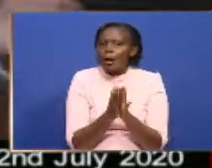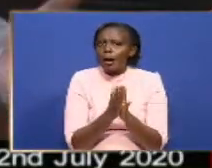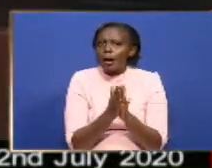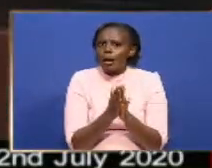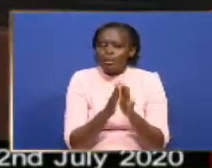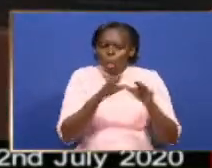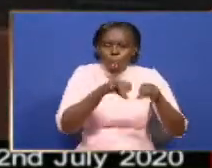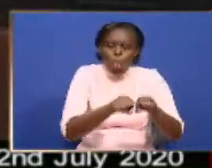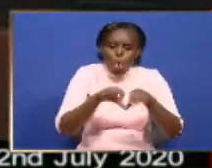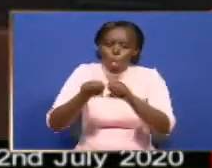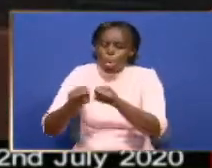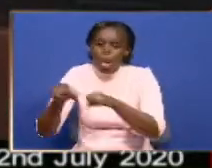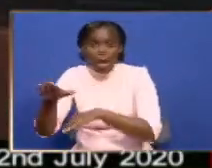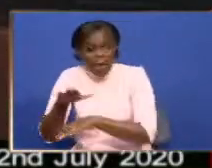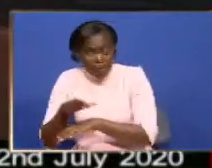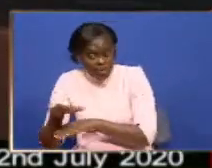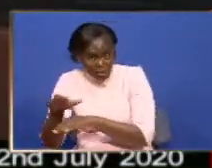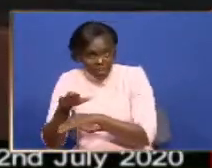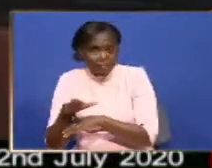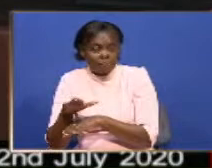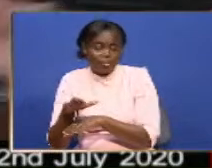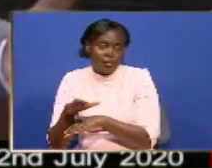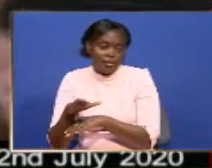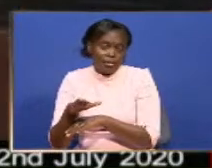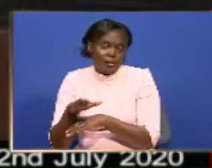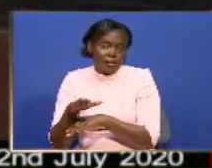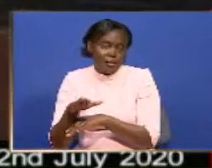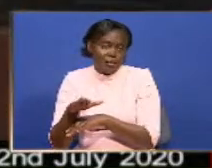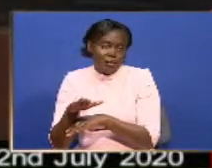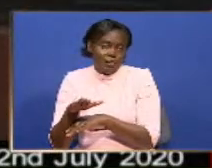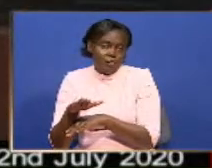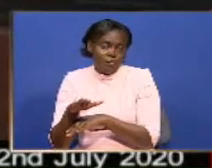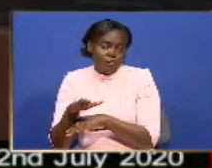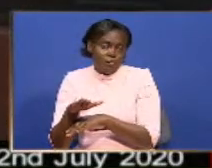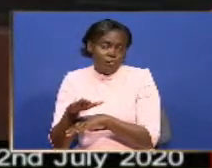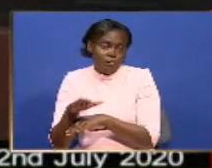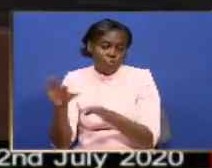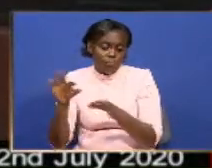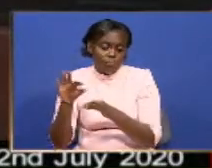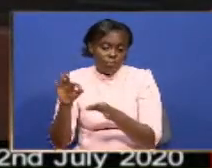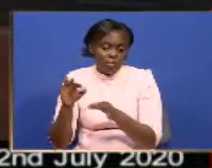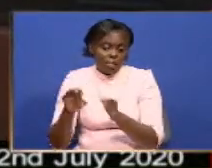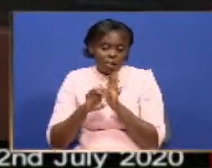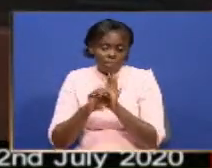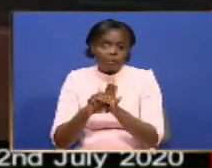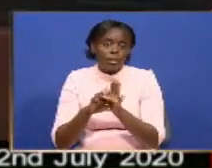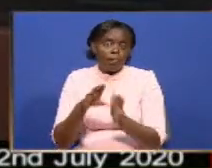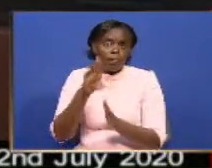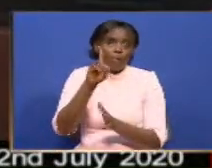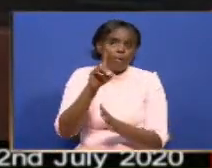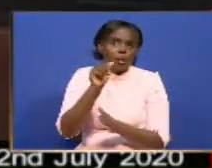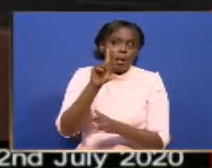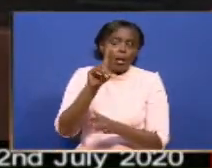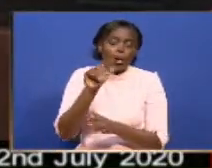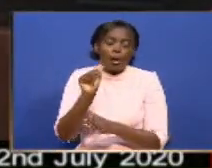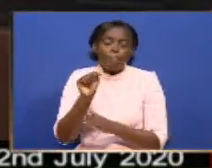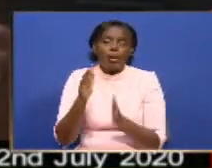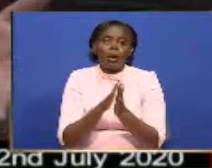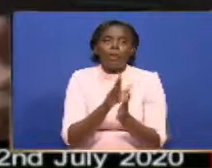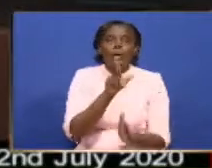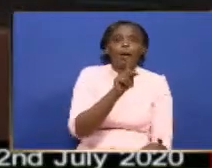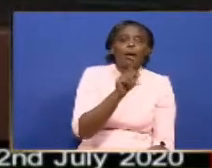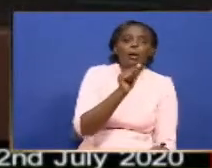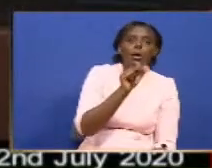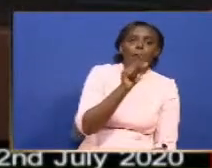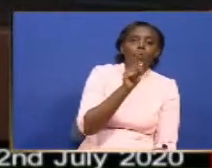occupy some areas, apart from where they are designated, like Dadaab and Kakuma, they come